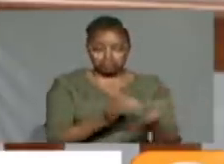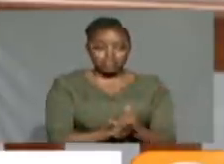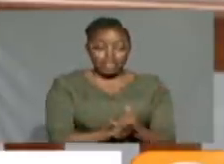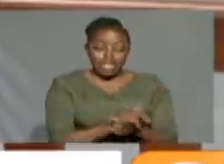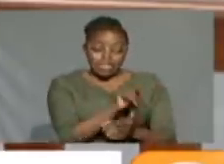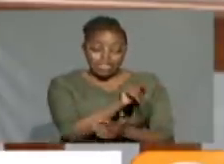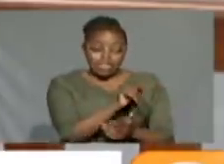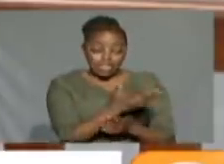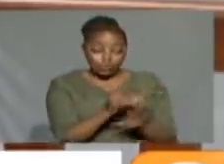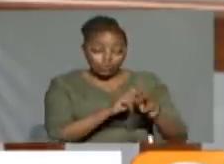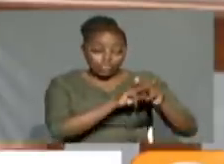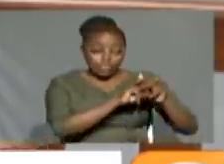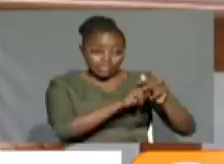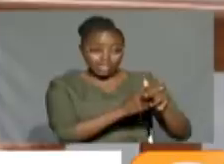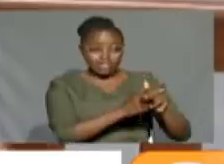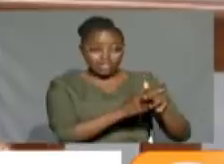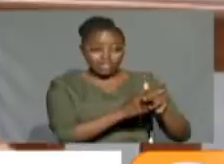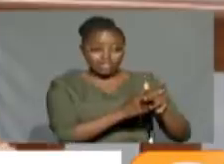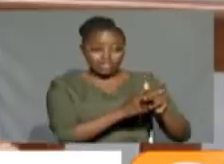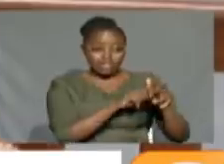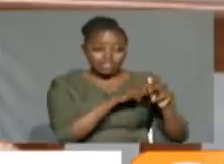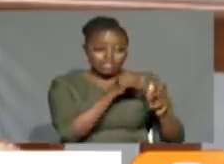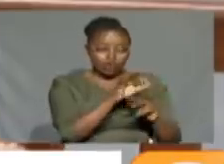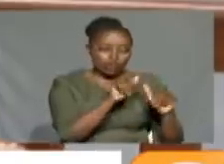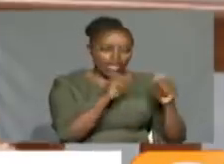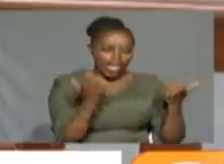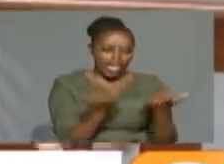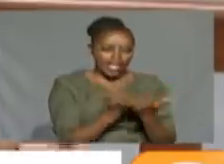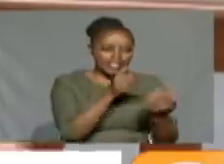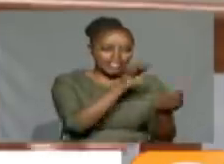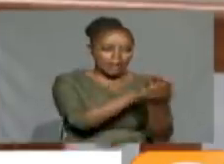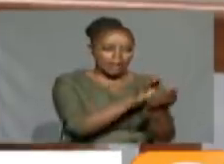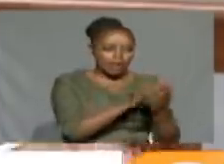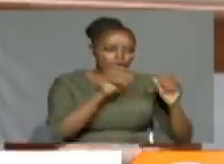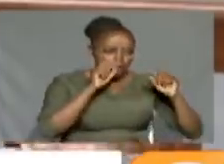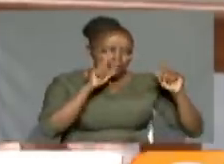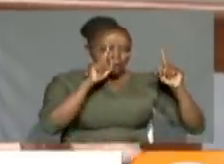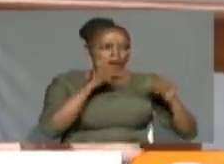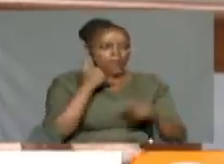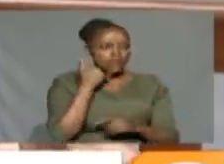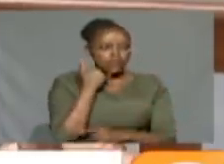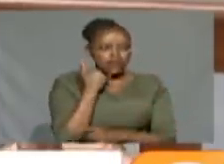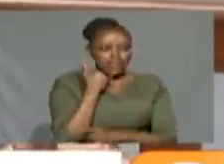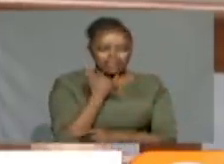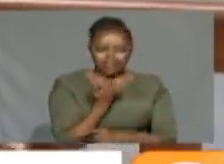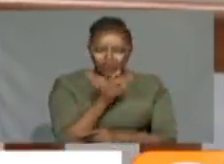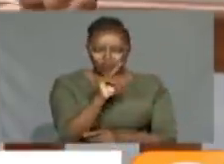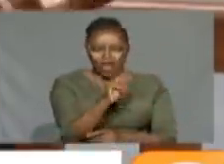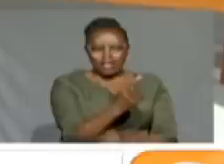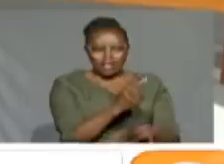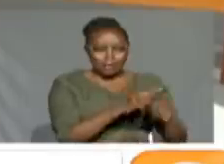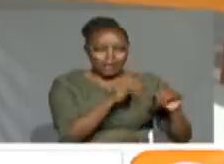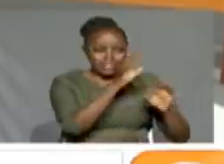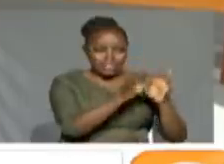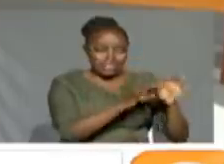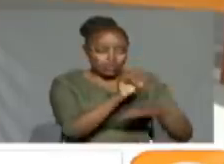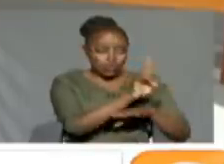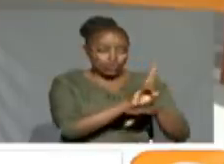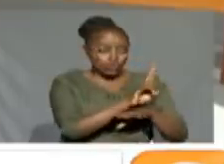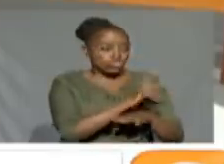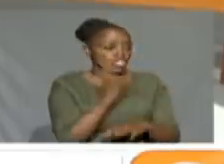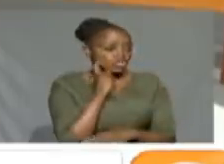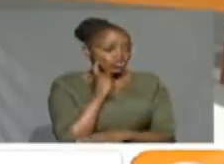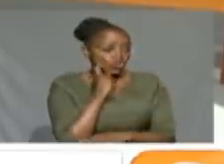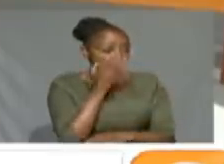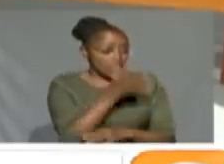that was the genesis of agency banking. Yes. We realized mobile was once a week. But if we used the shopkeepers